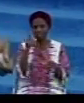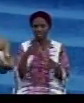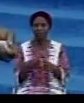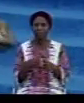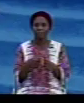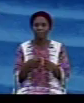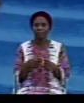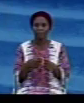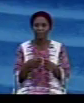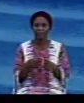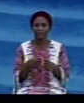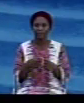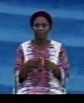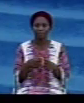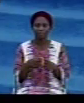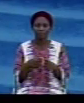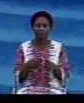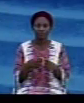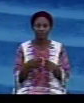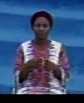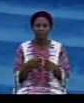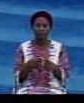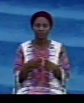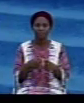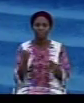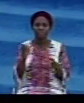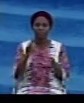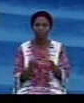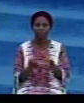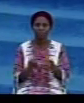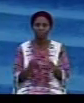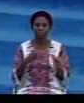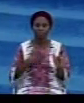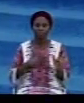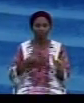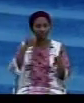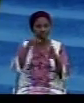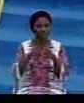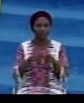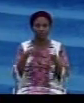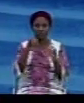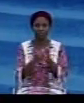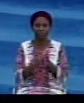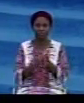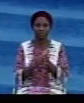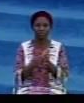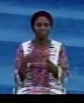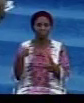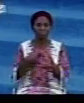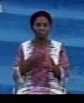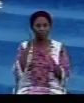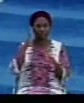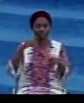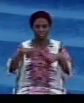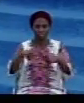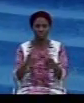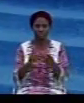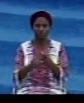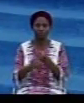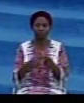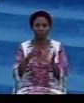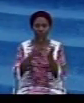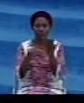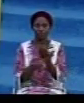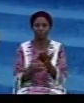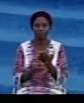nu ntúbi tí mo wà ní pé kí n jẹ́ ká lọ sí tọ́bádé ọ̀tún la pé ní divine touch ní Crusade yẹn that was